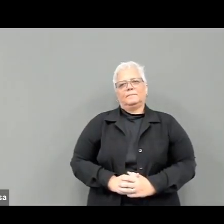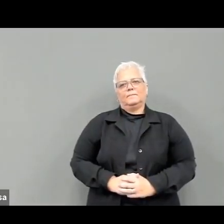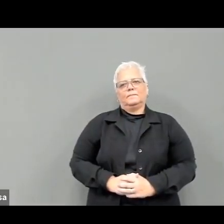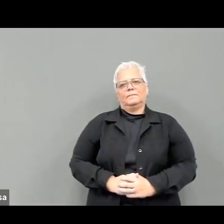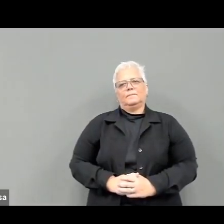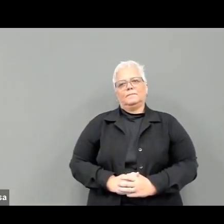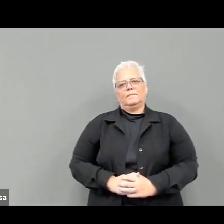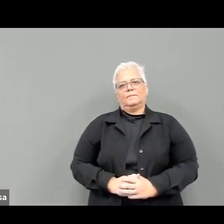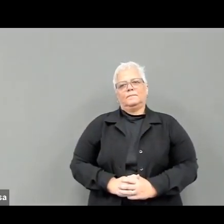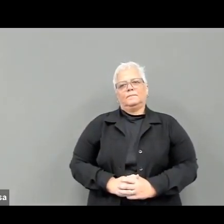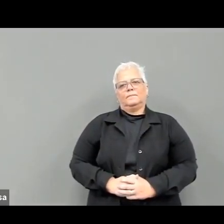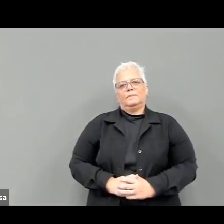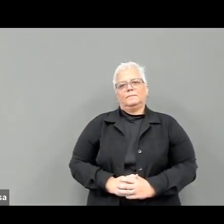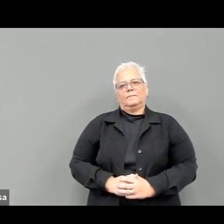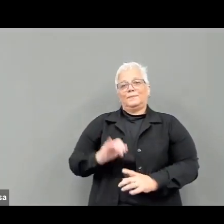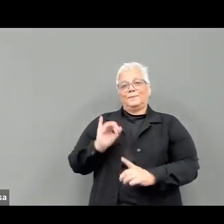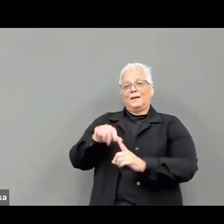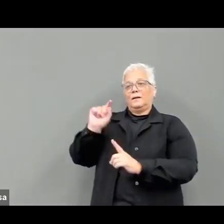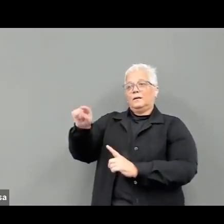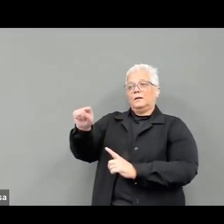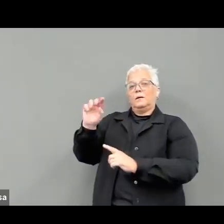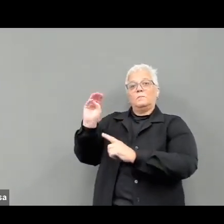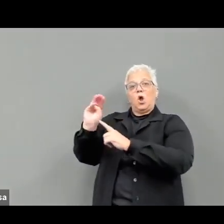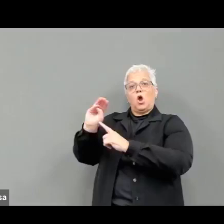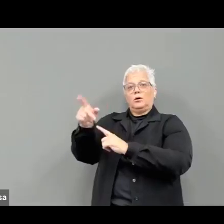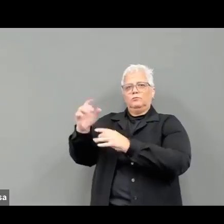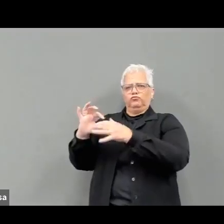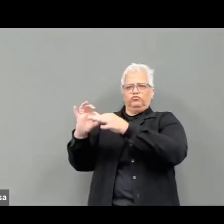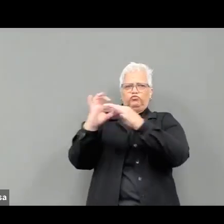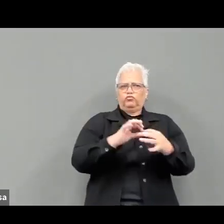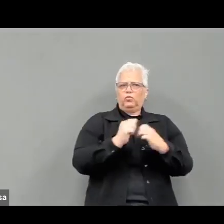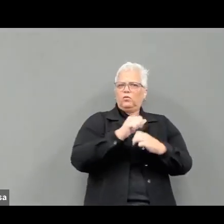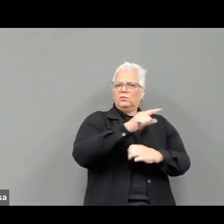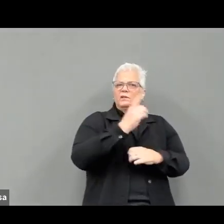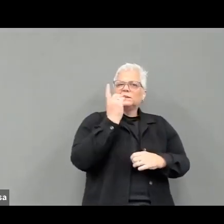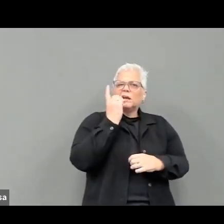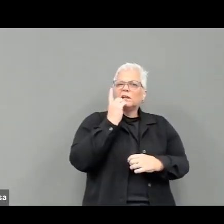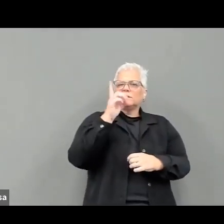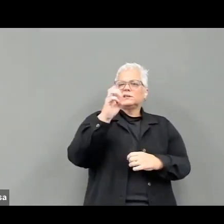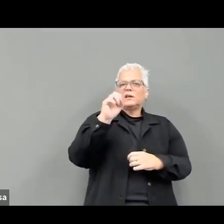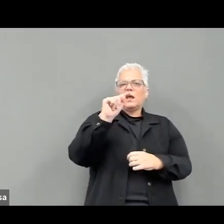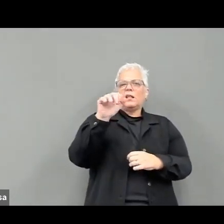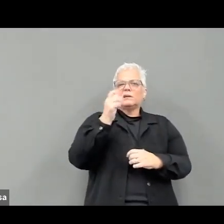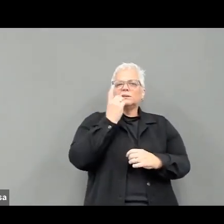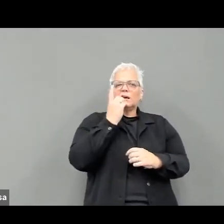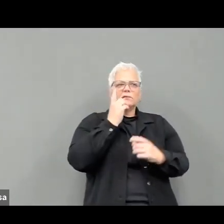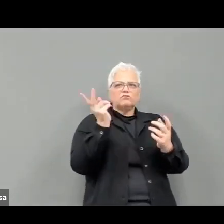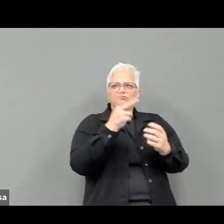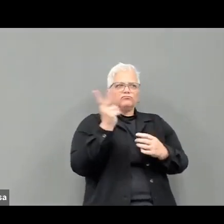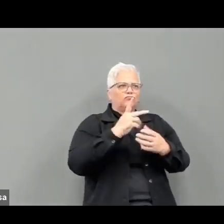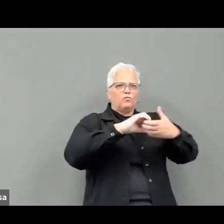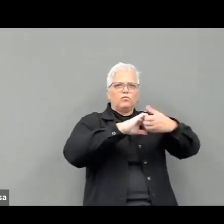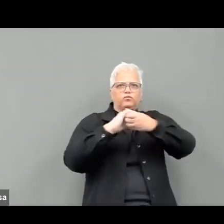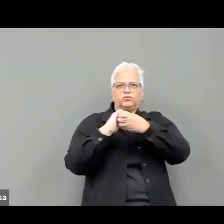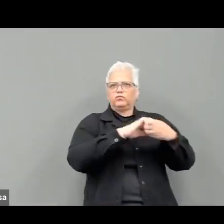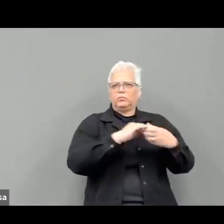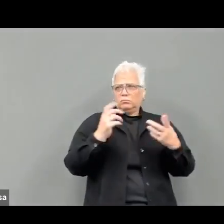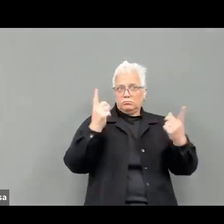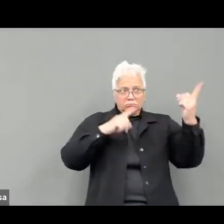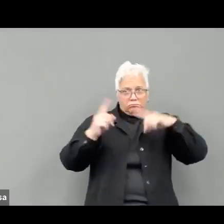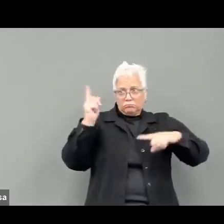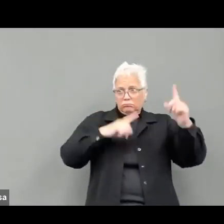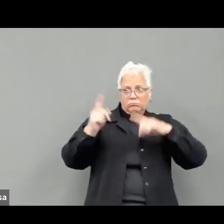has clinical sites in every part of the city, we'd like to be able to start vaccinating